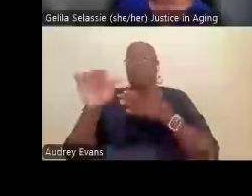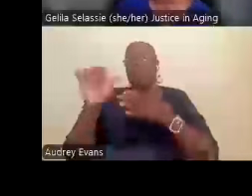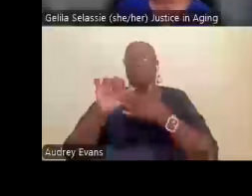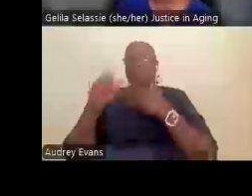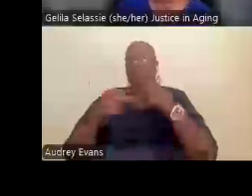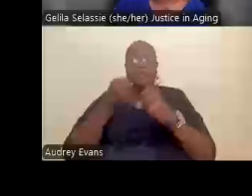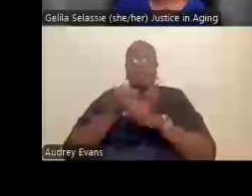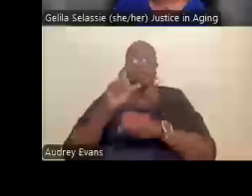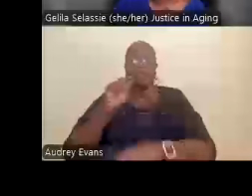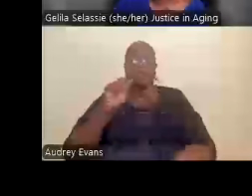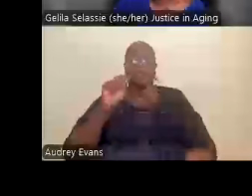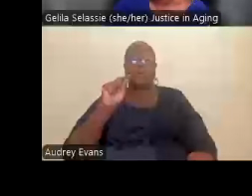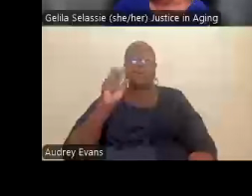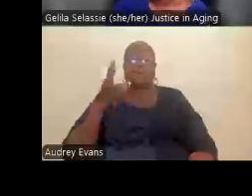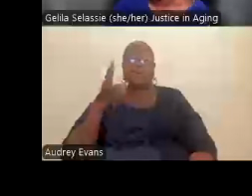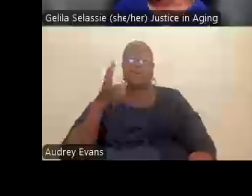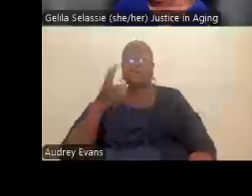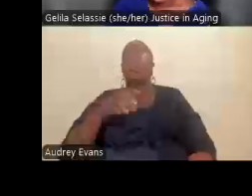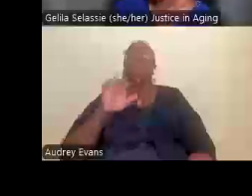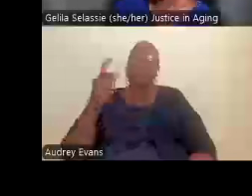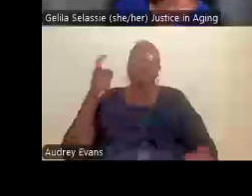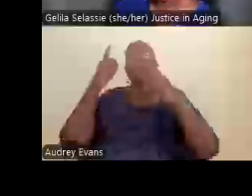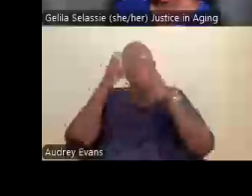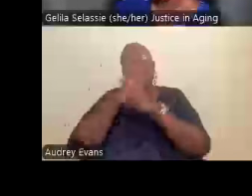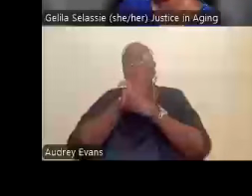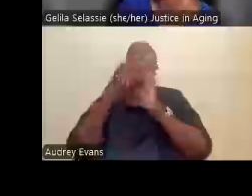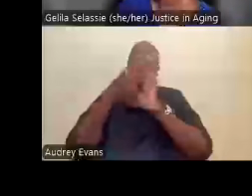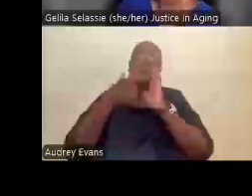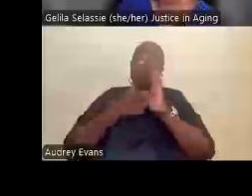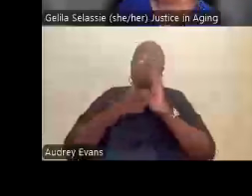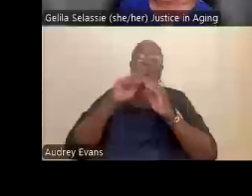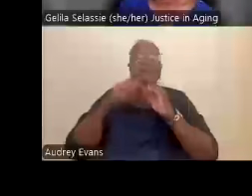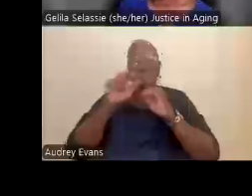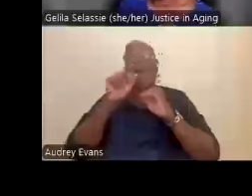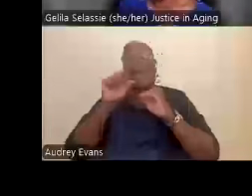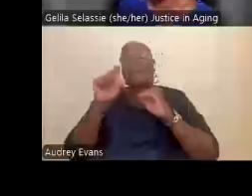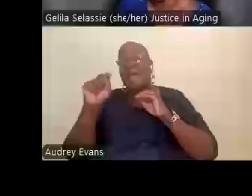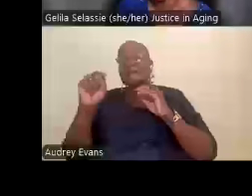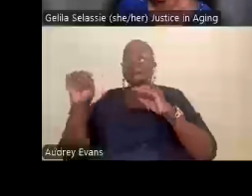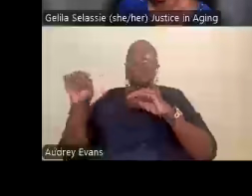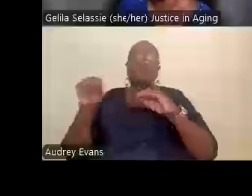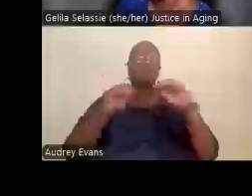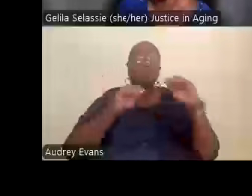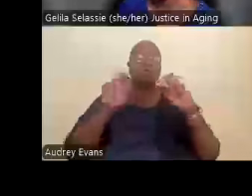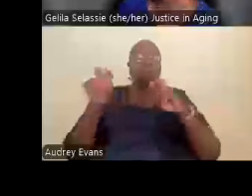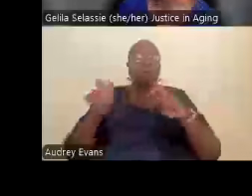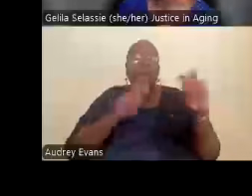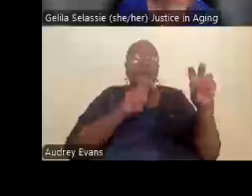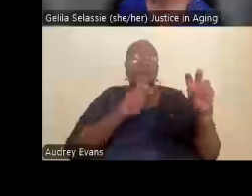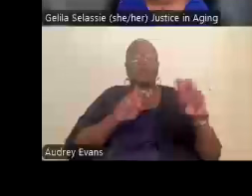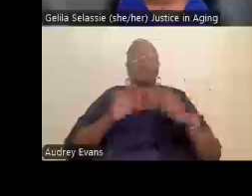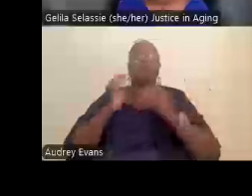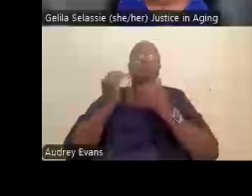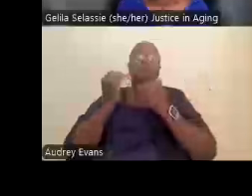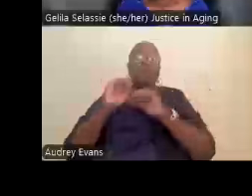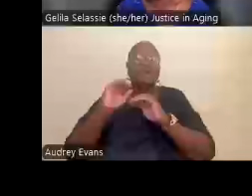And then there are some other complex rules regarding assets, transfer of assets. There's typically a restriction on